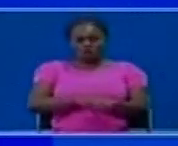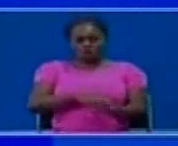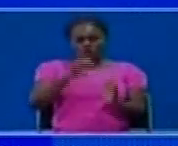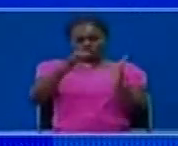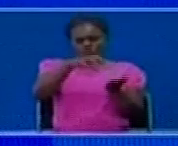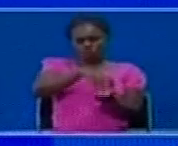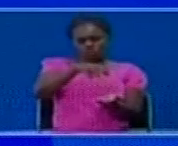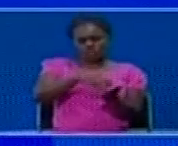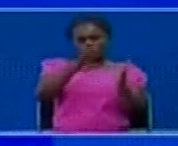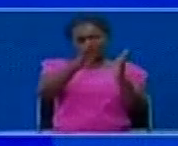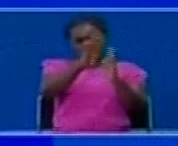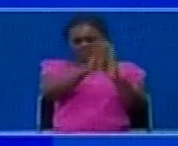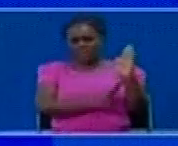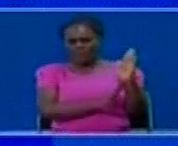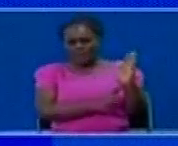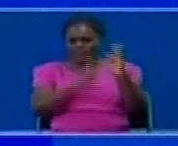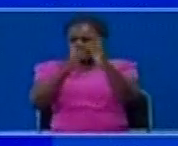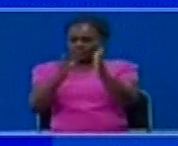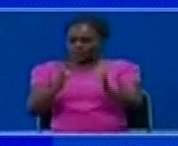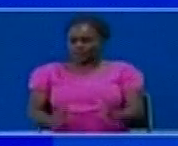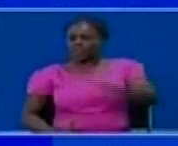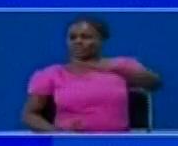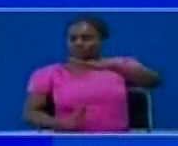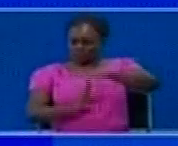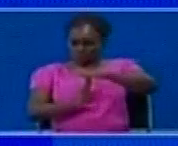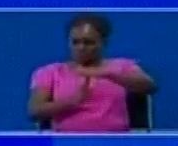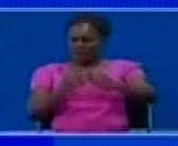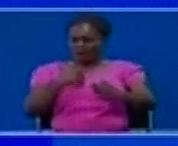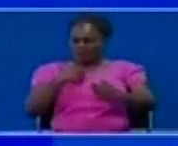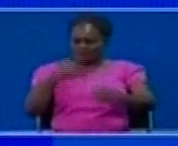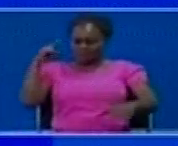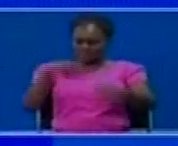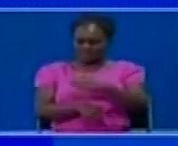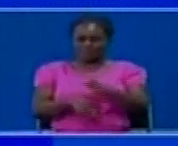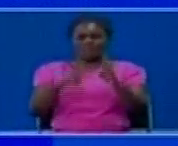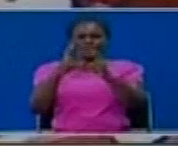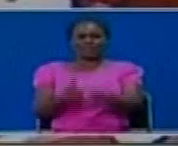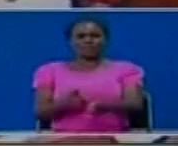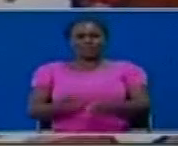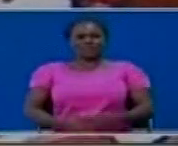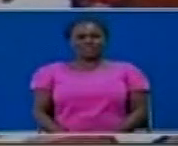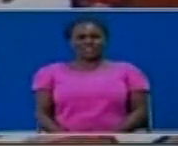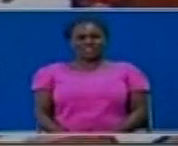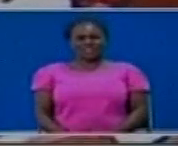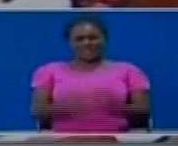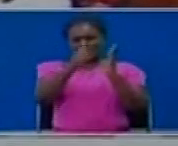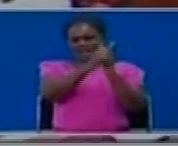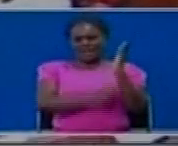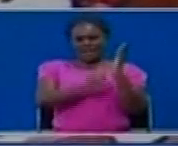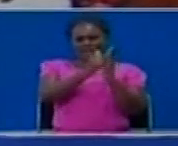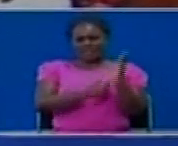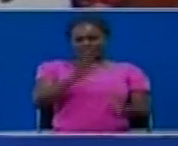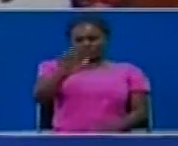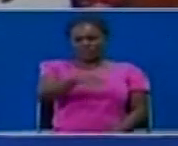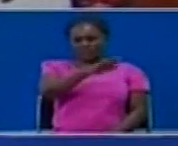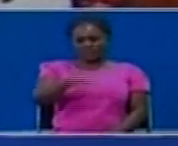bill. Our senior parliamentary reporter, Patrick Amimo, has more. Or an act of parliament to provide for a